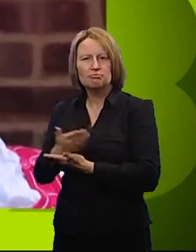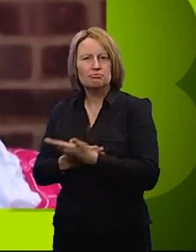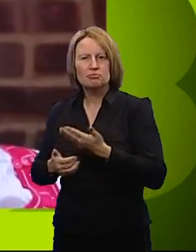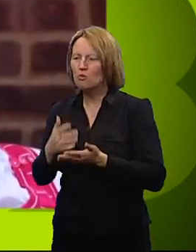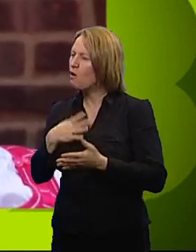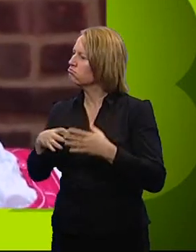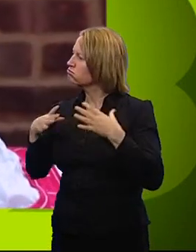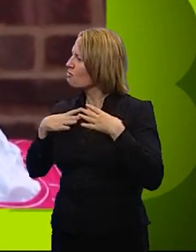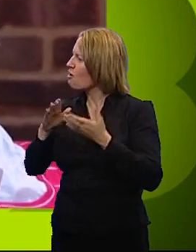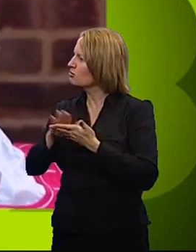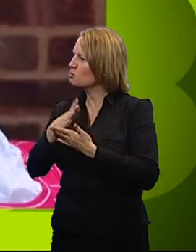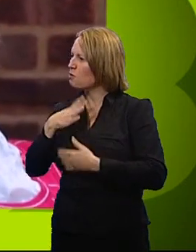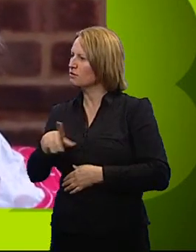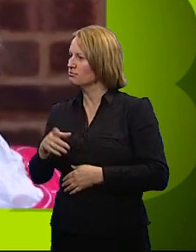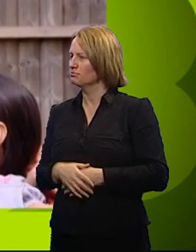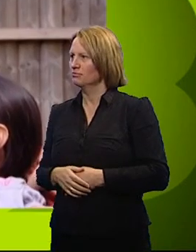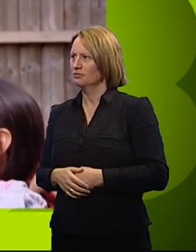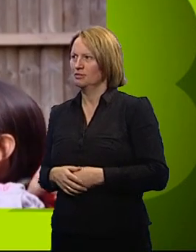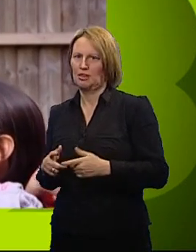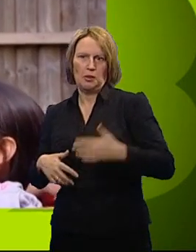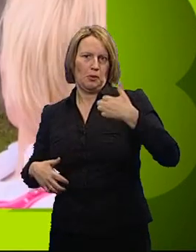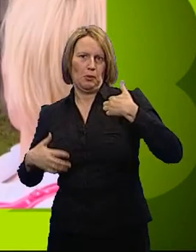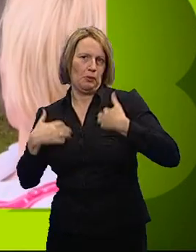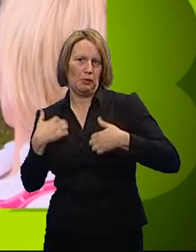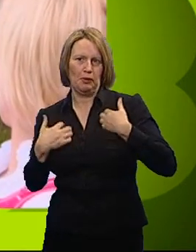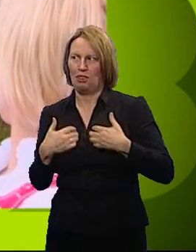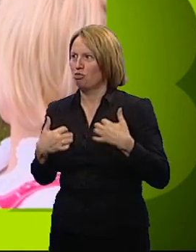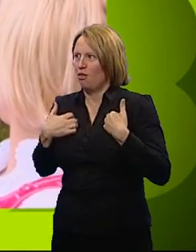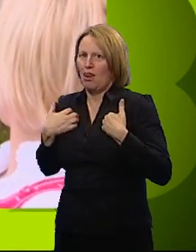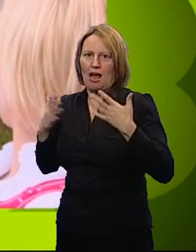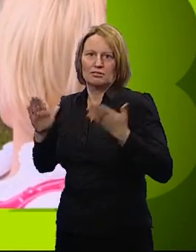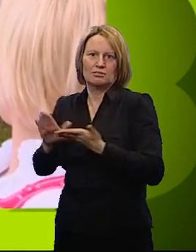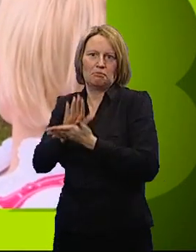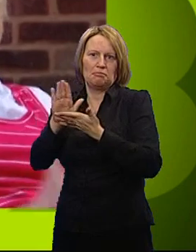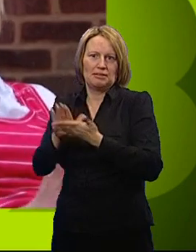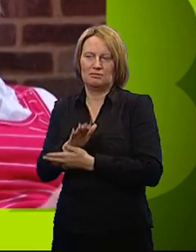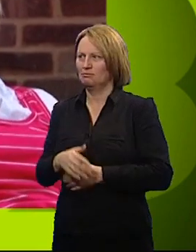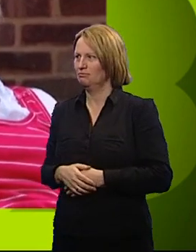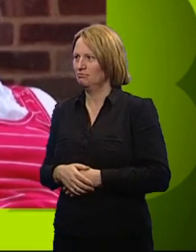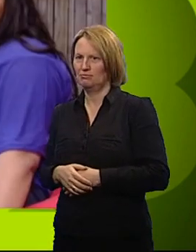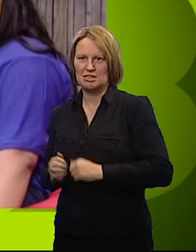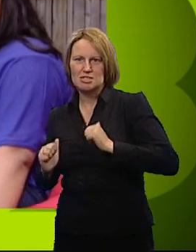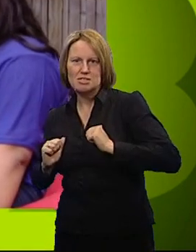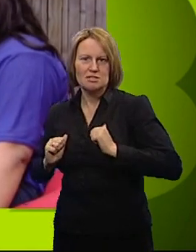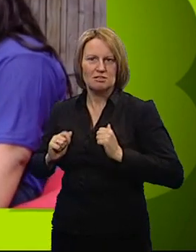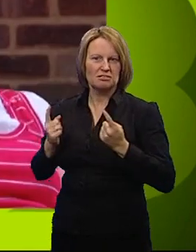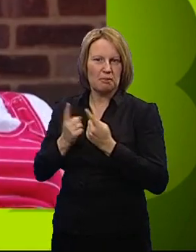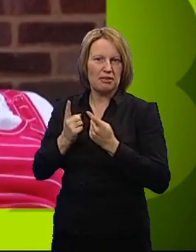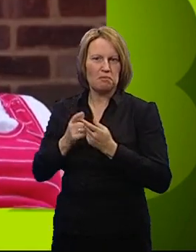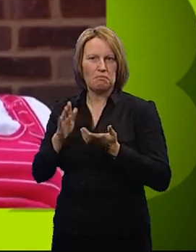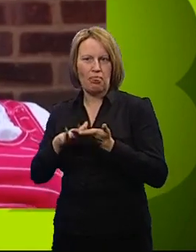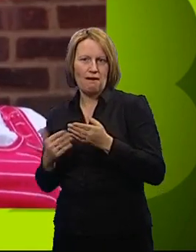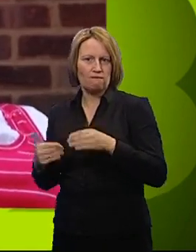of things do you want from your break? Something adventurous. Thrills and excitement without the theme park. Action type stuff. How are you going to get